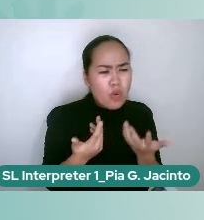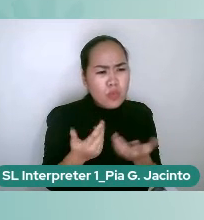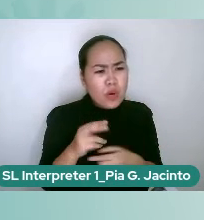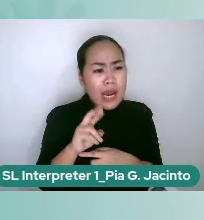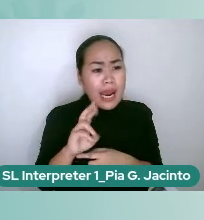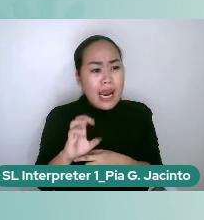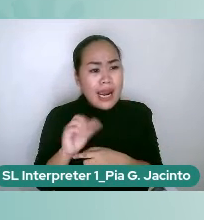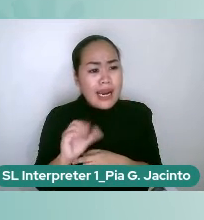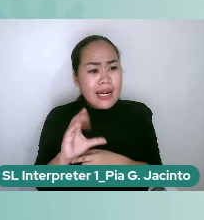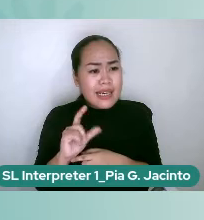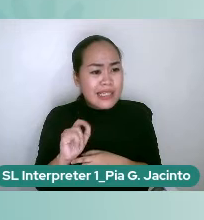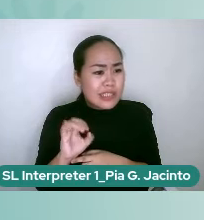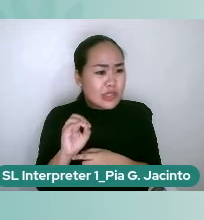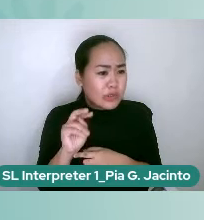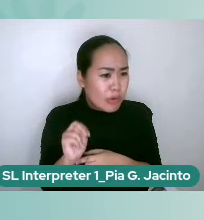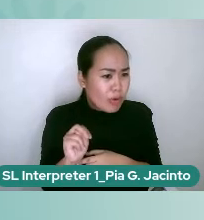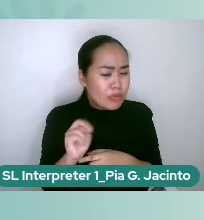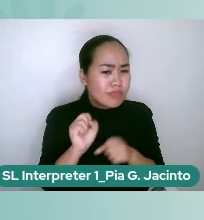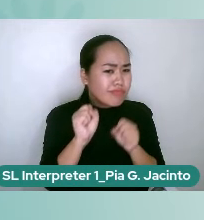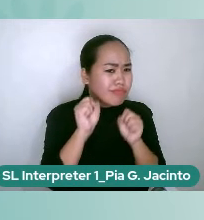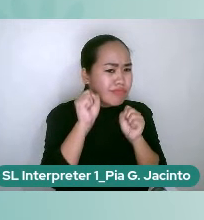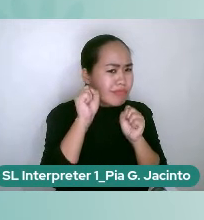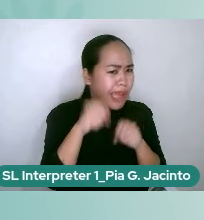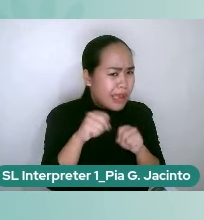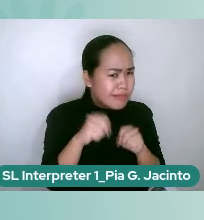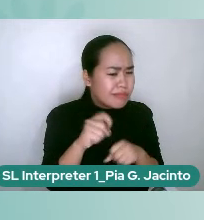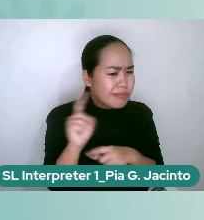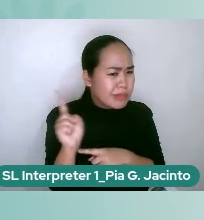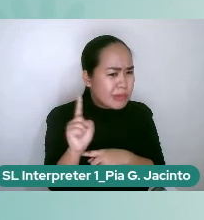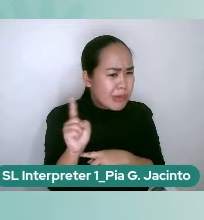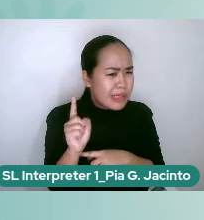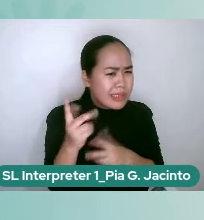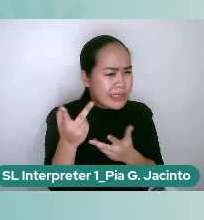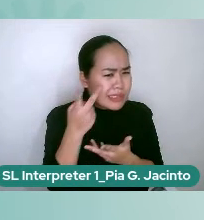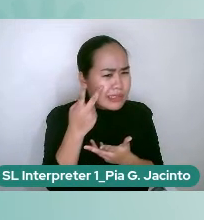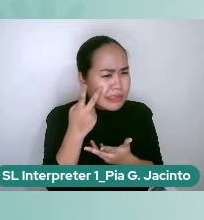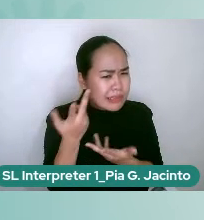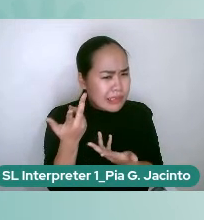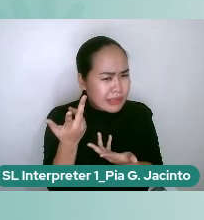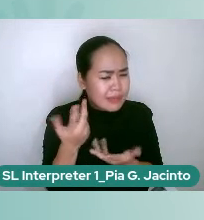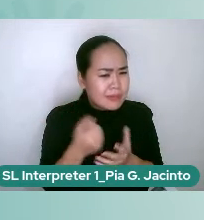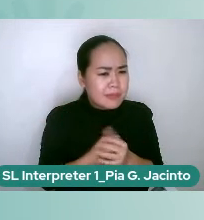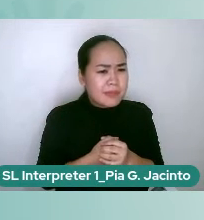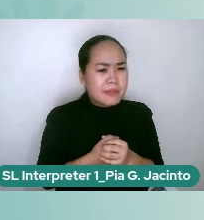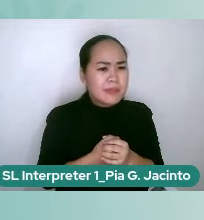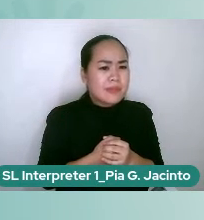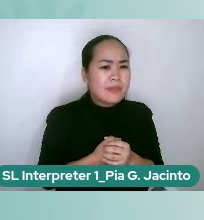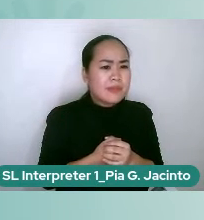self-collection was as accurate as testing using clinically collected samples from the cervix. And